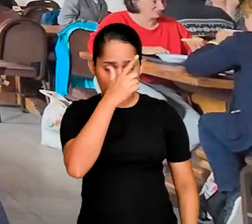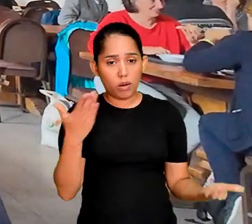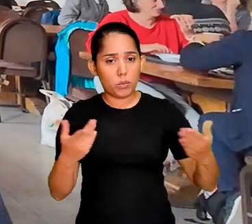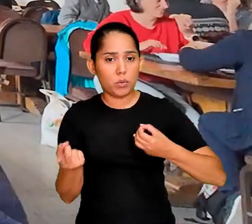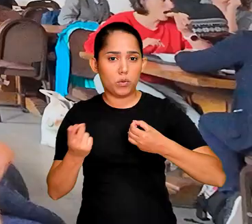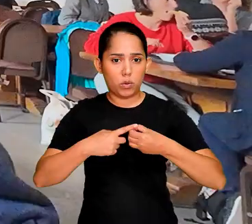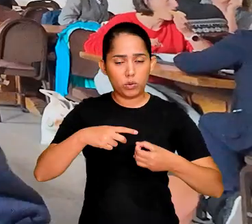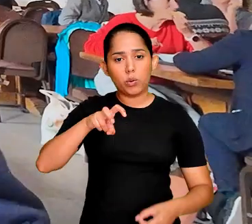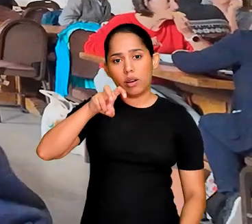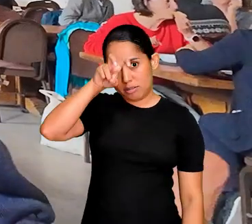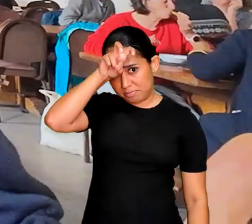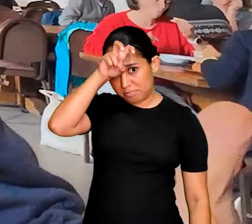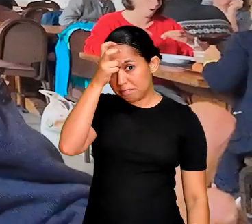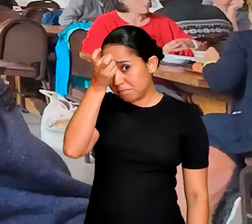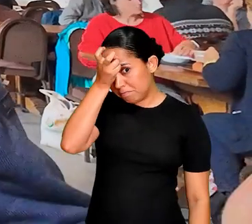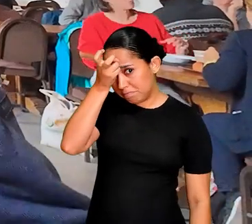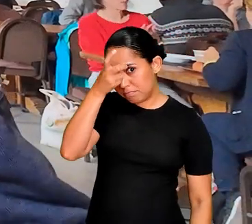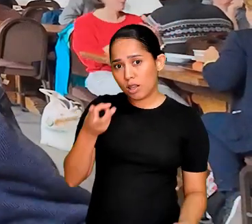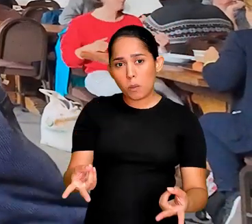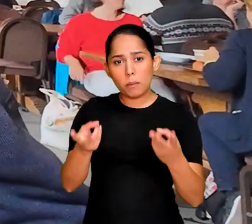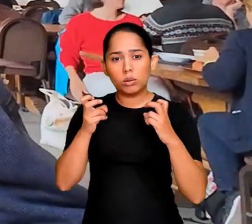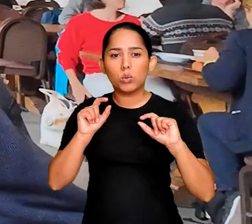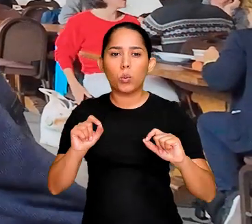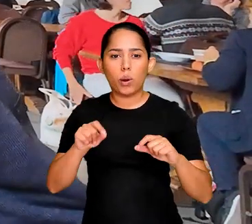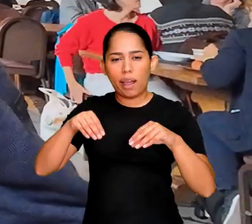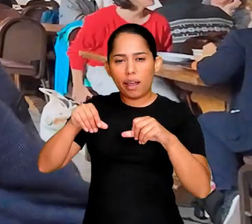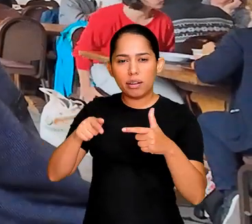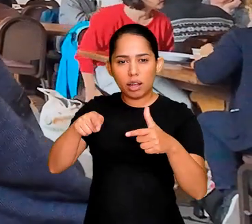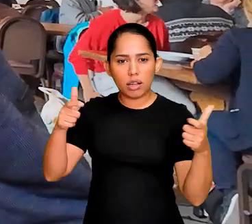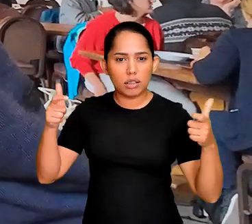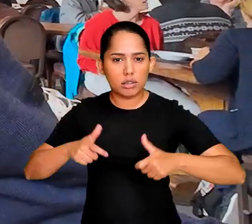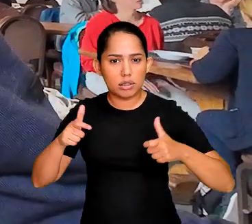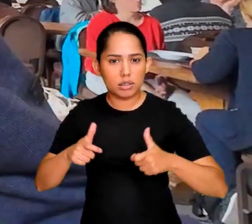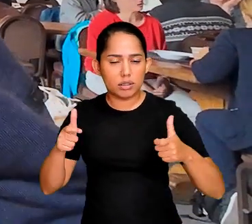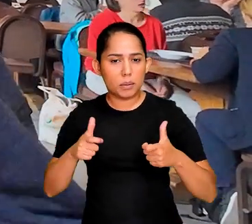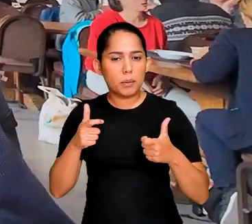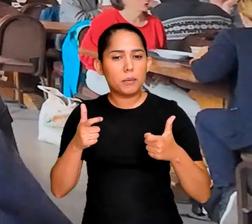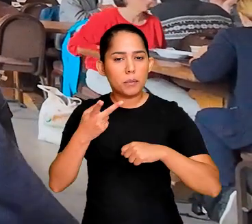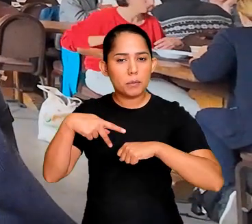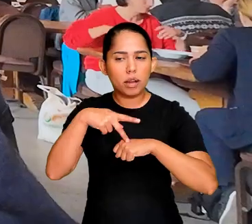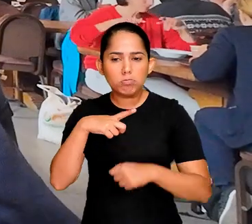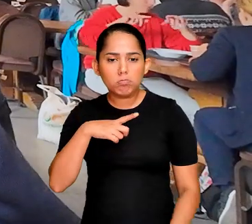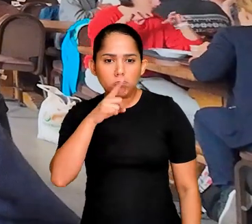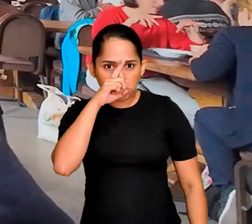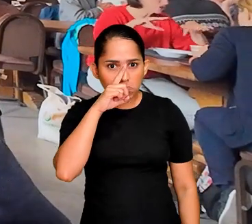to Egypt and realized the land in his country is going